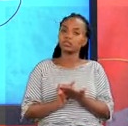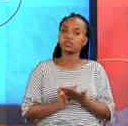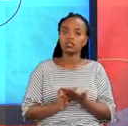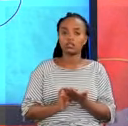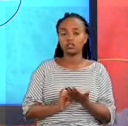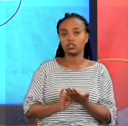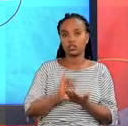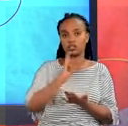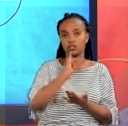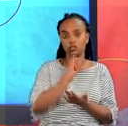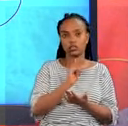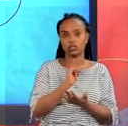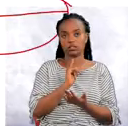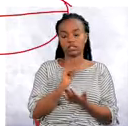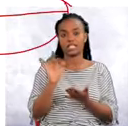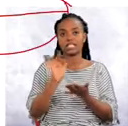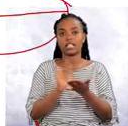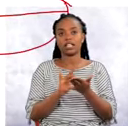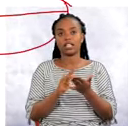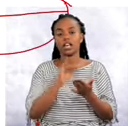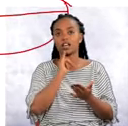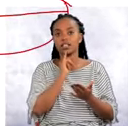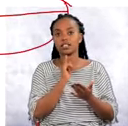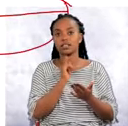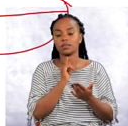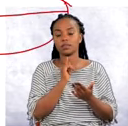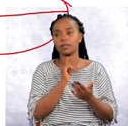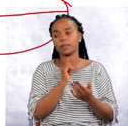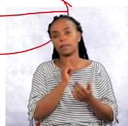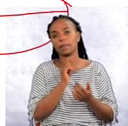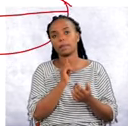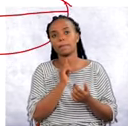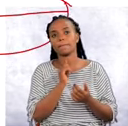It is the center is it is